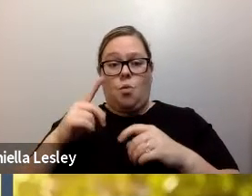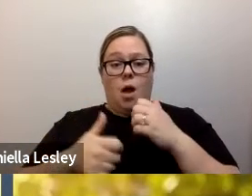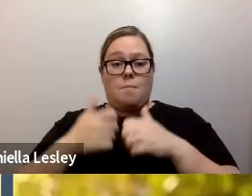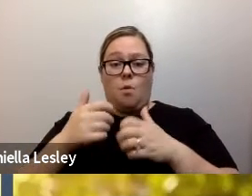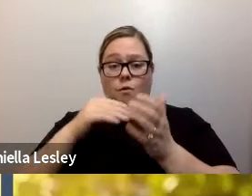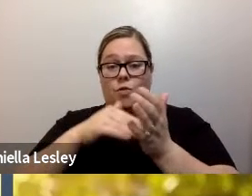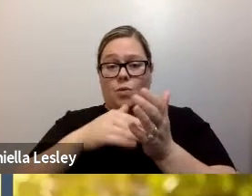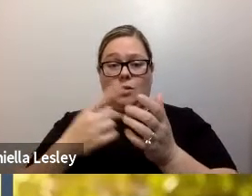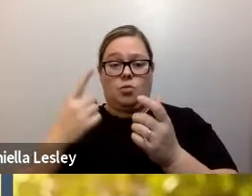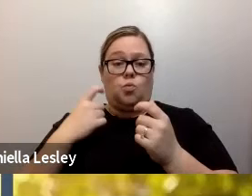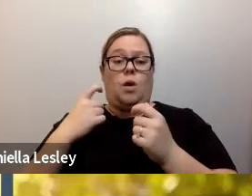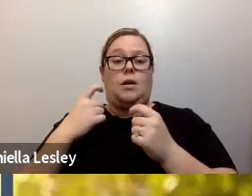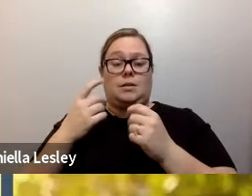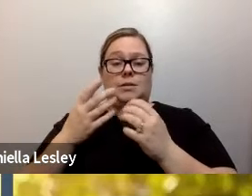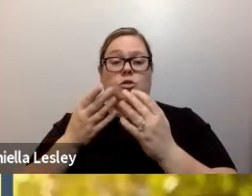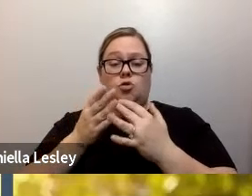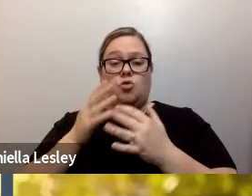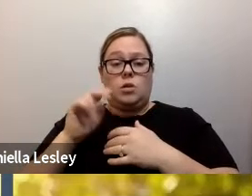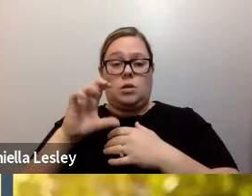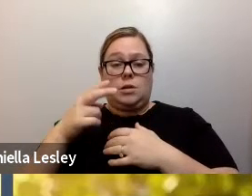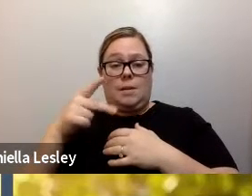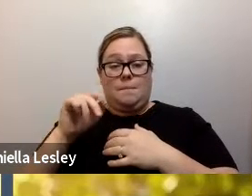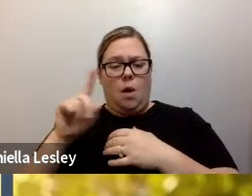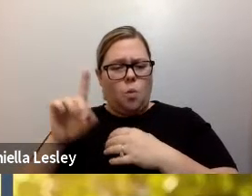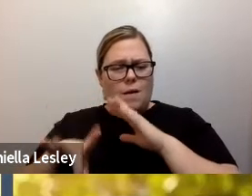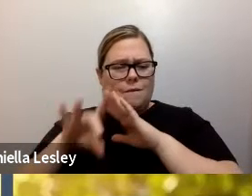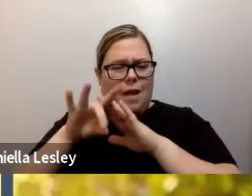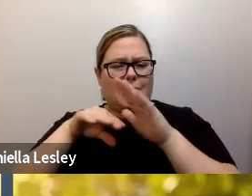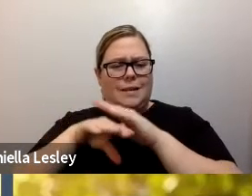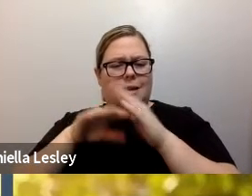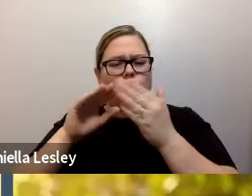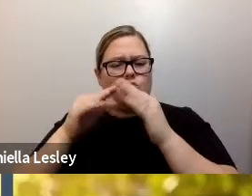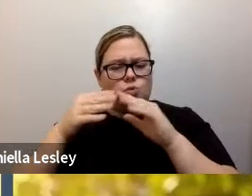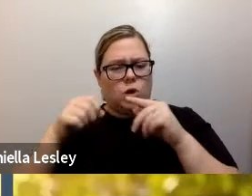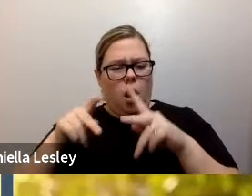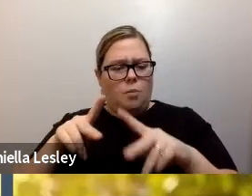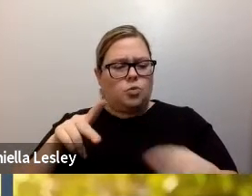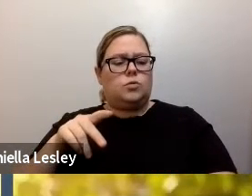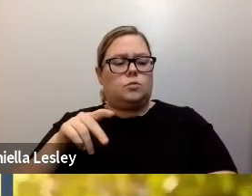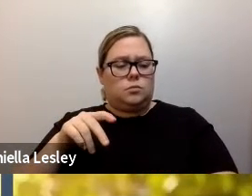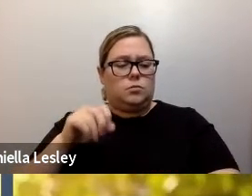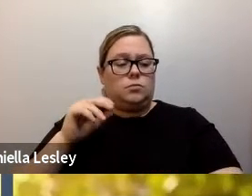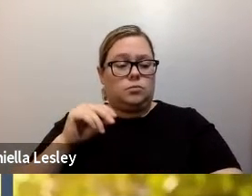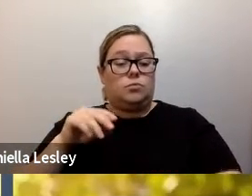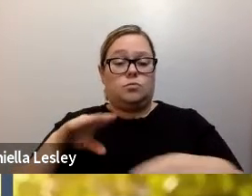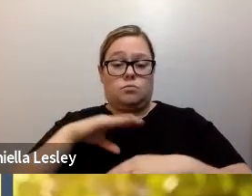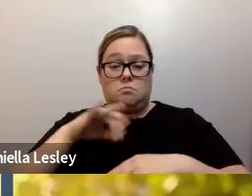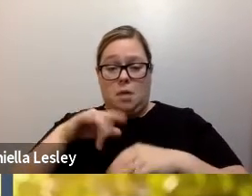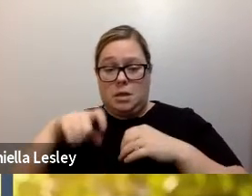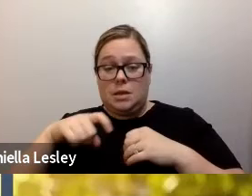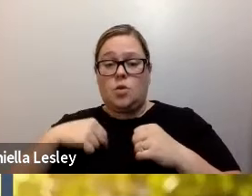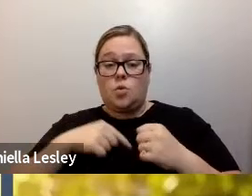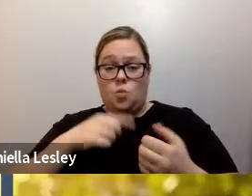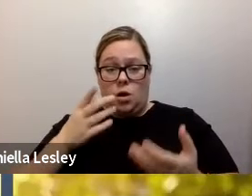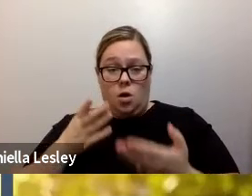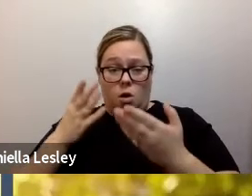questions that we get asked through NCPAD is where to find an accessible community opportunity. And so to meet this need, we